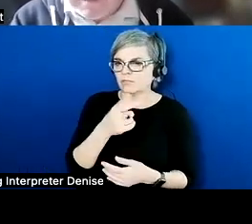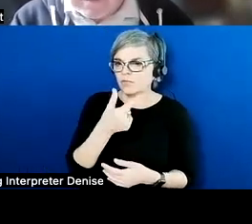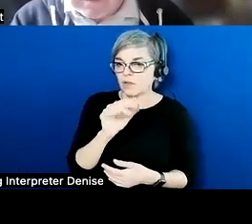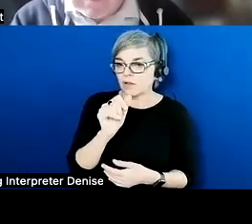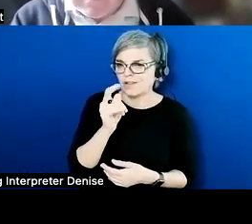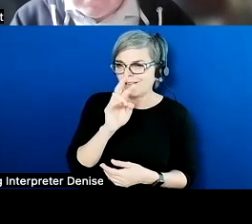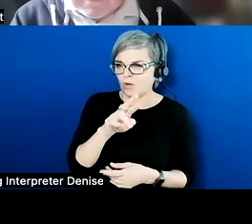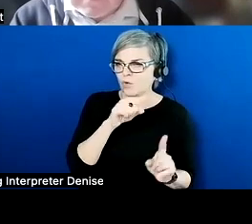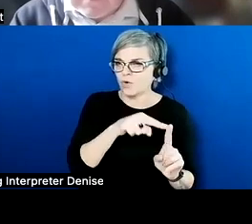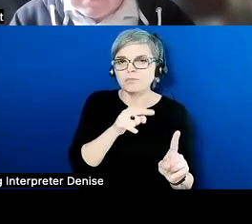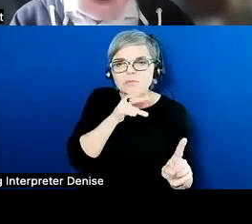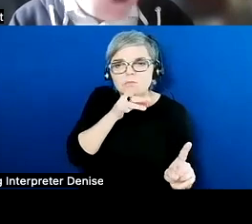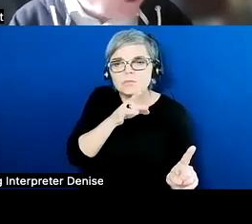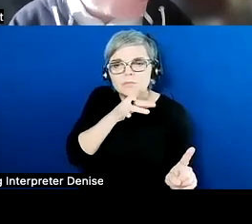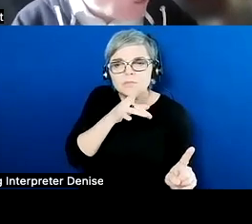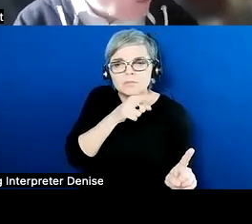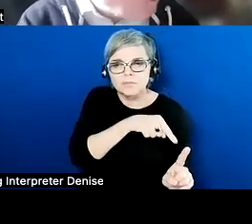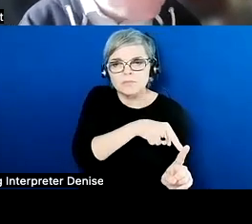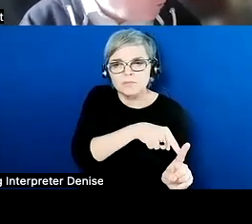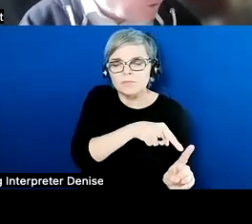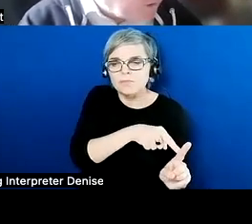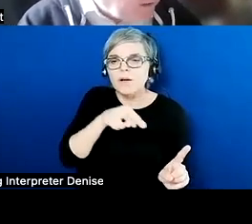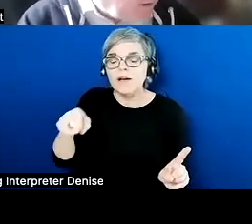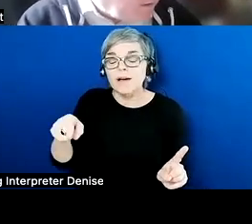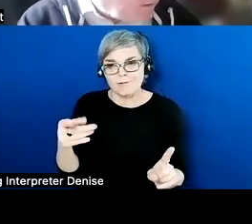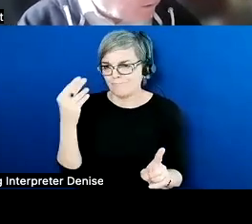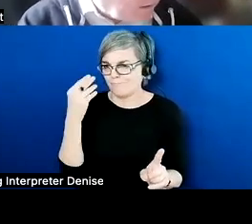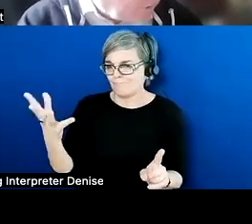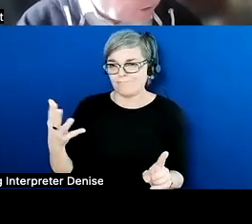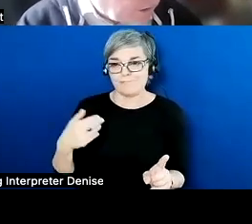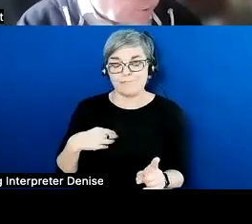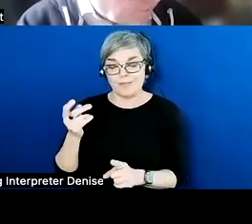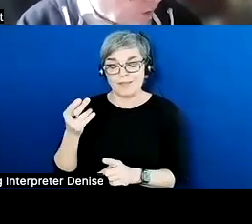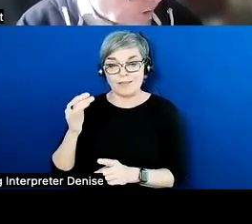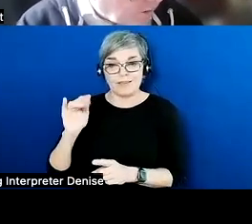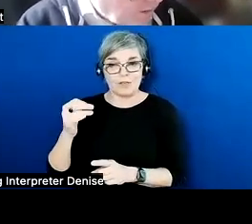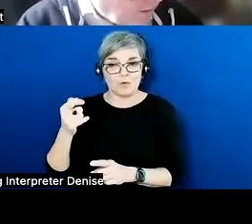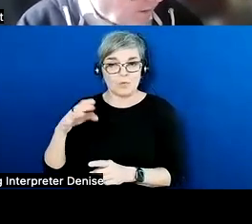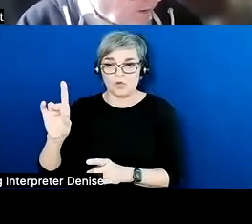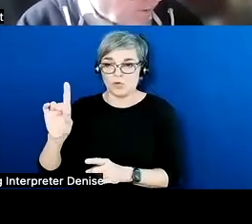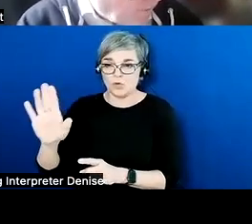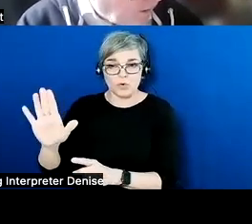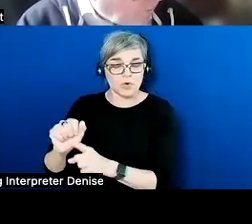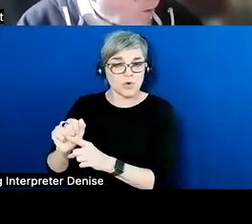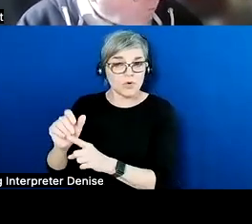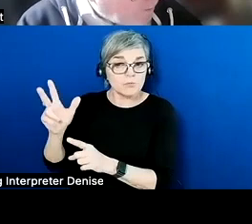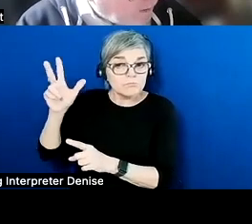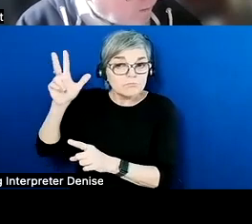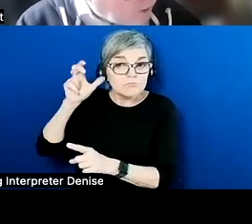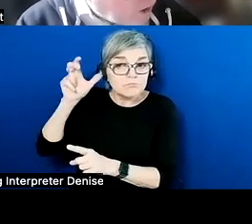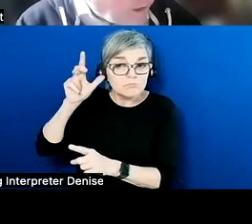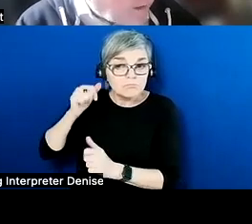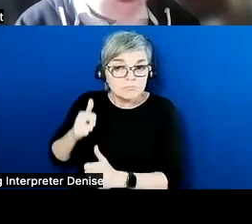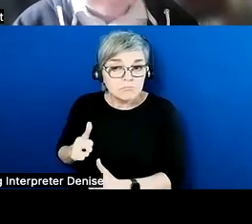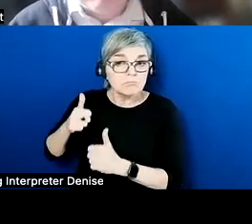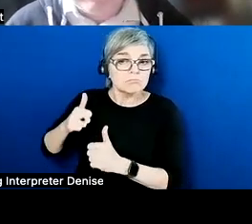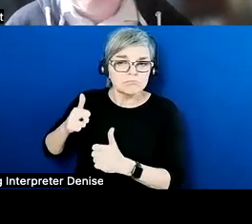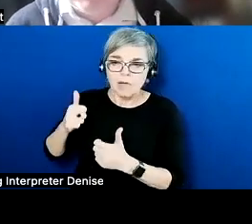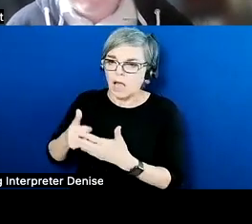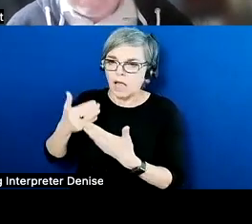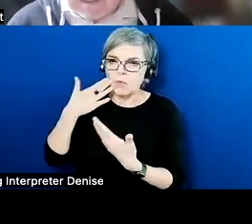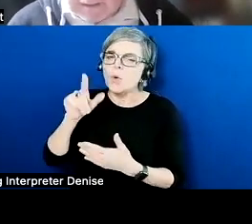of hearing Ingrid has, but in the books it does give a description, and I'll maybe can check